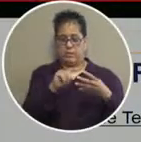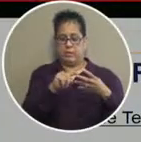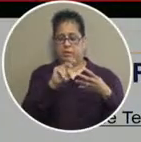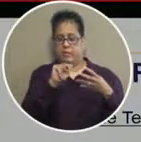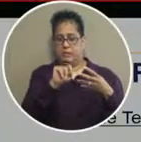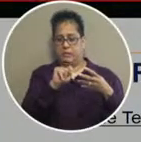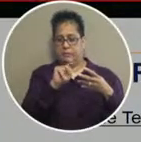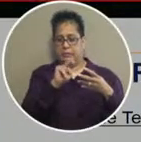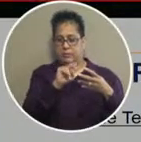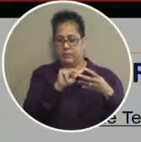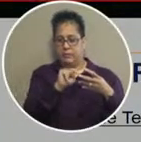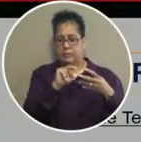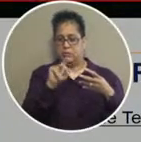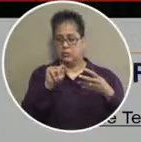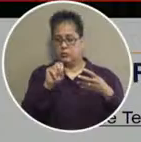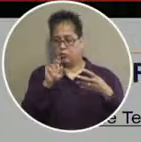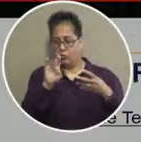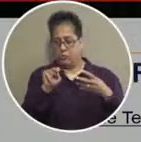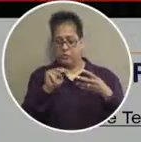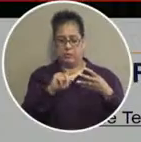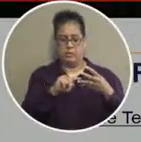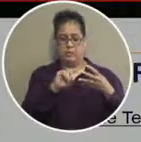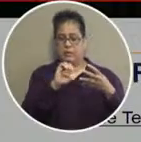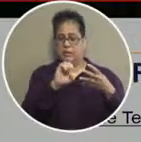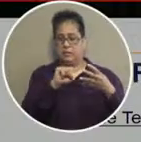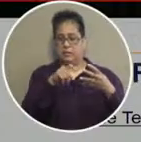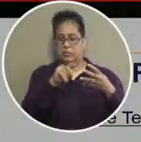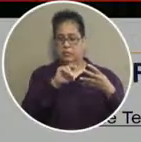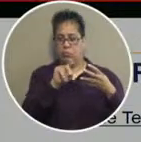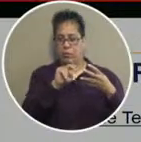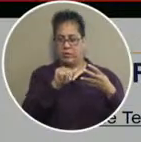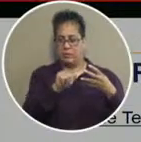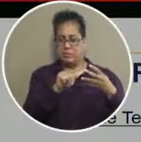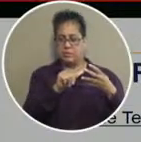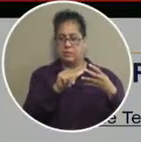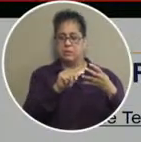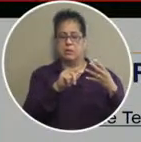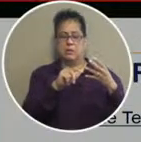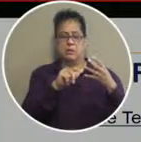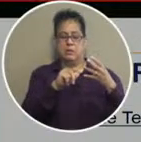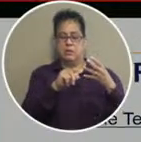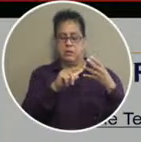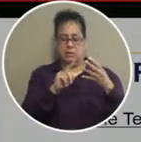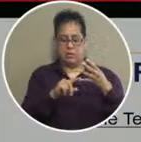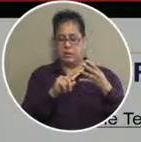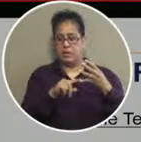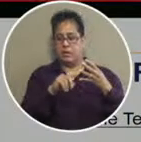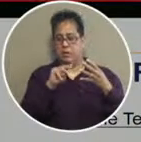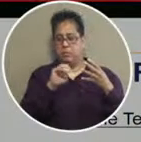Tobin Park, Esperanza Costa Moreno Library, and then the Memorial Swimming Pool. Next slide.